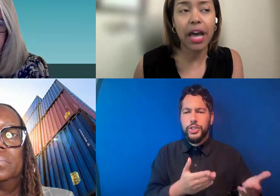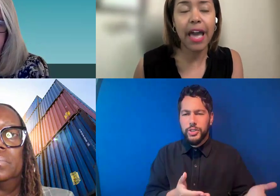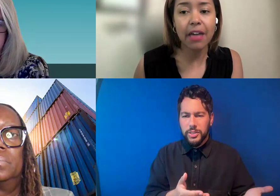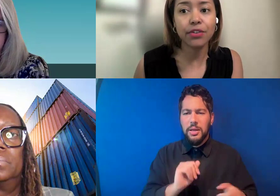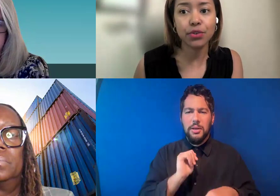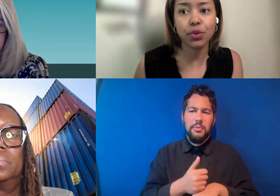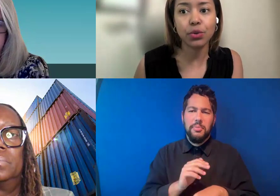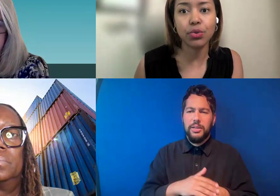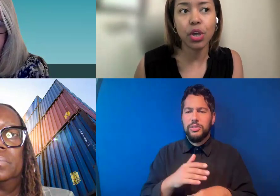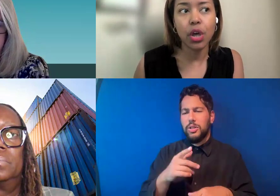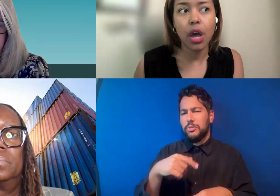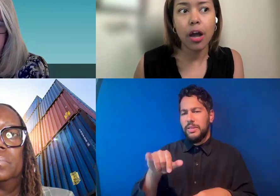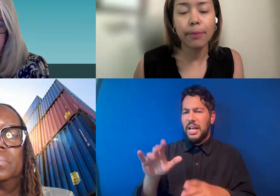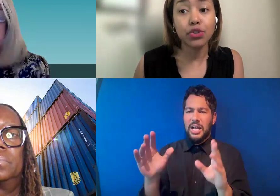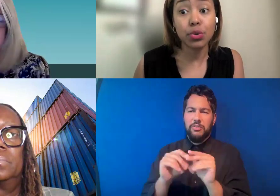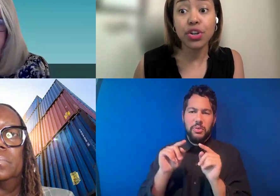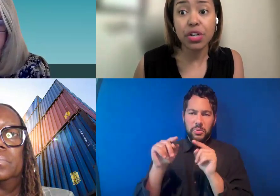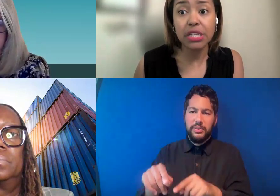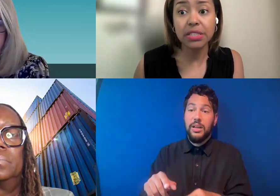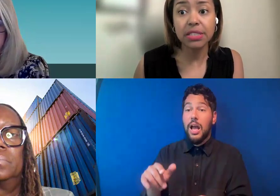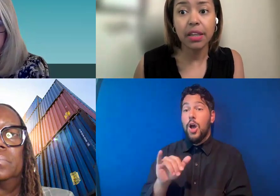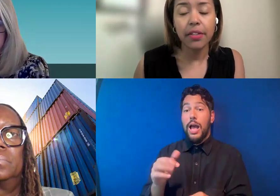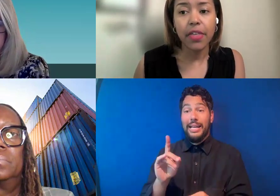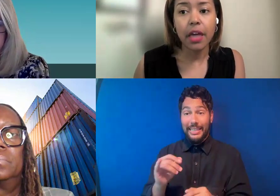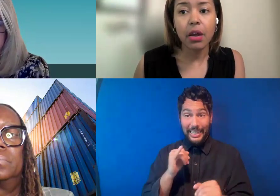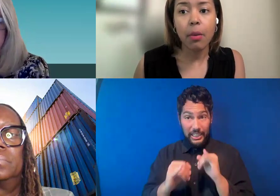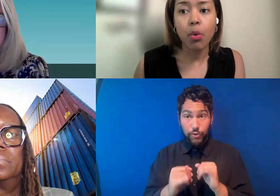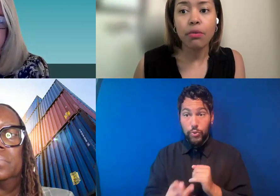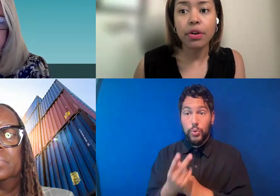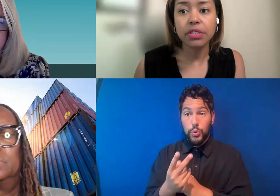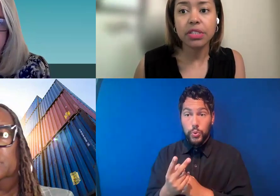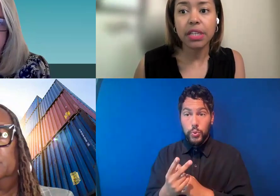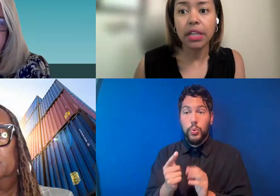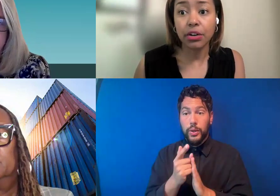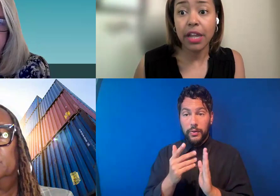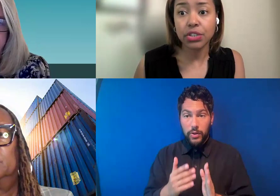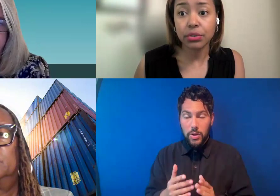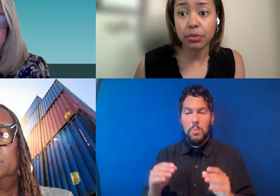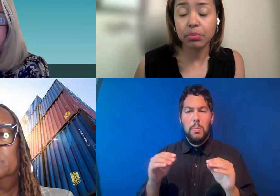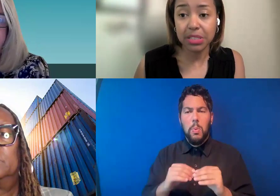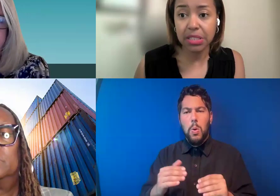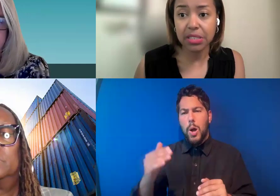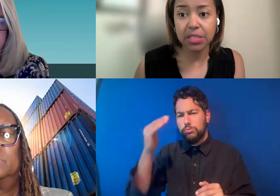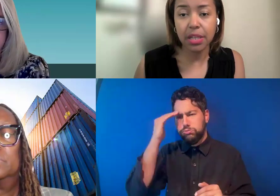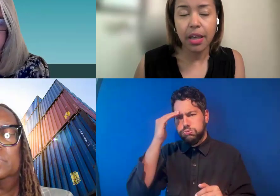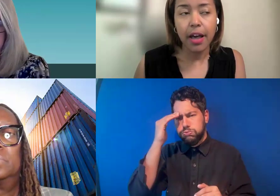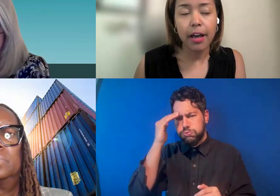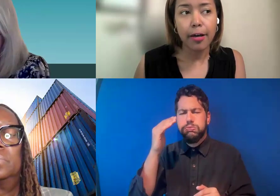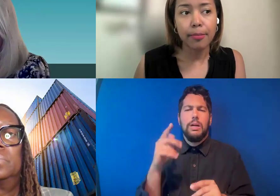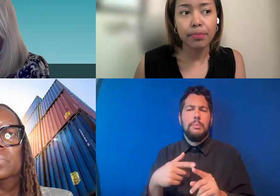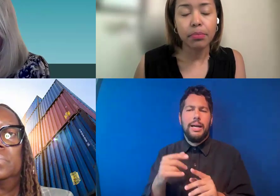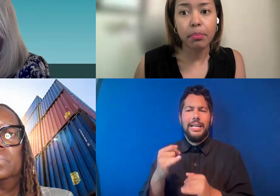people that spoke. I have interviewed 2 attorneys that are more versed in international